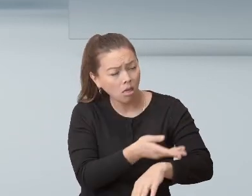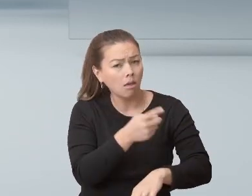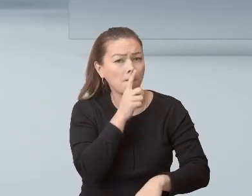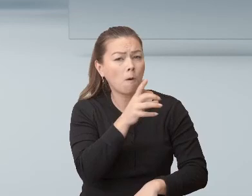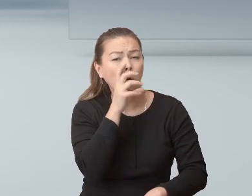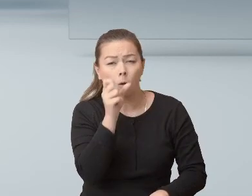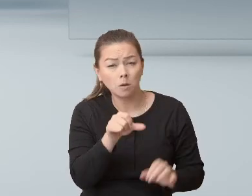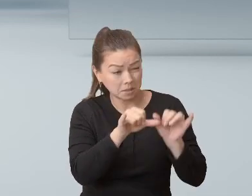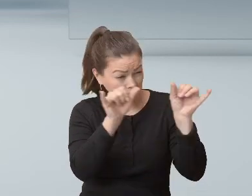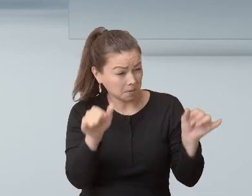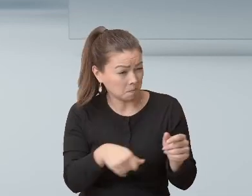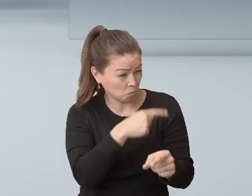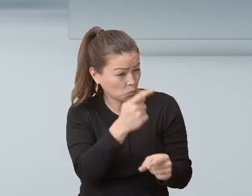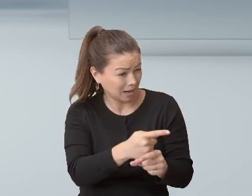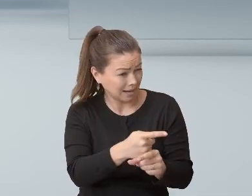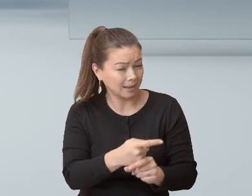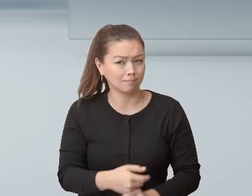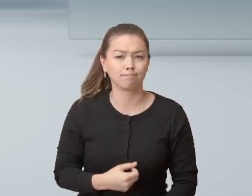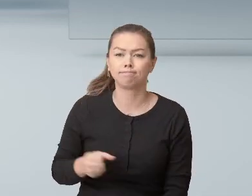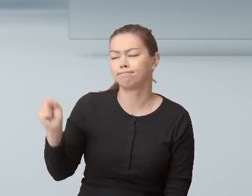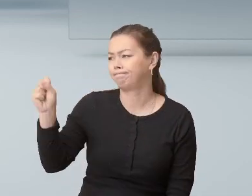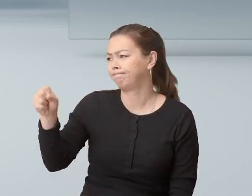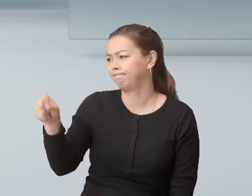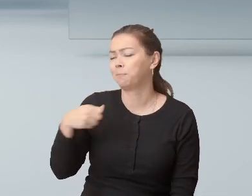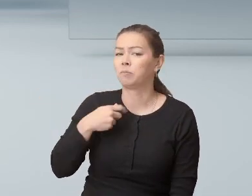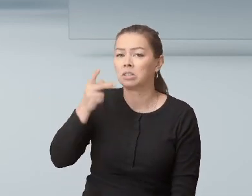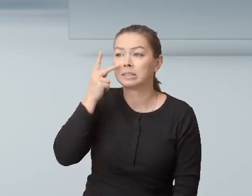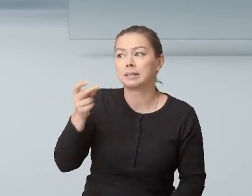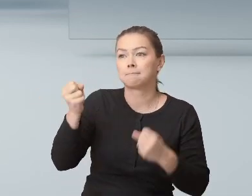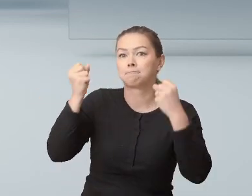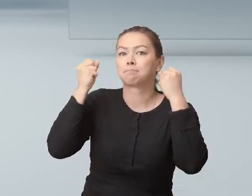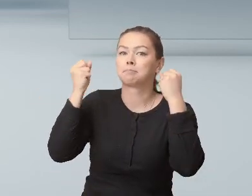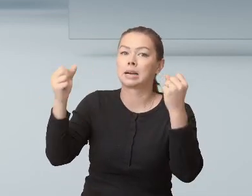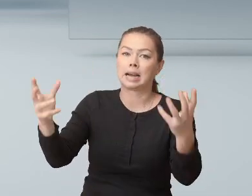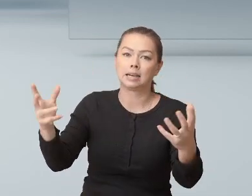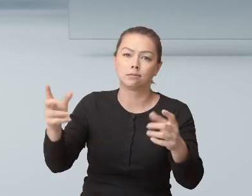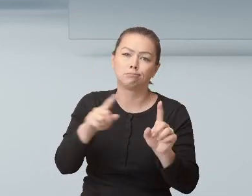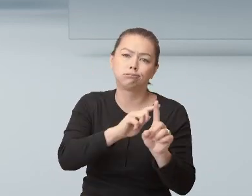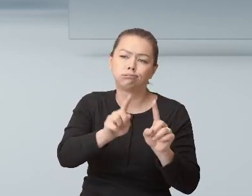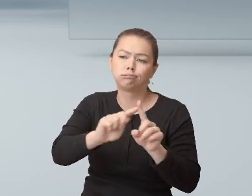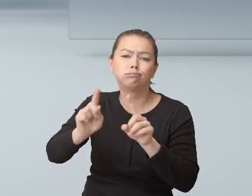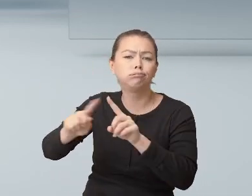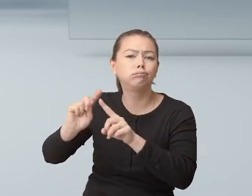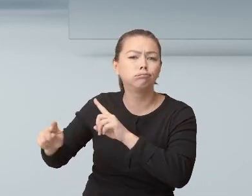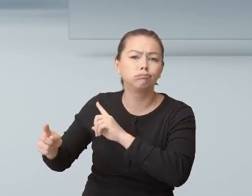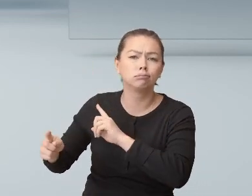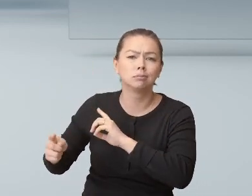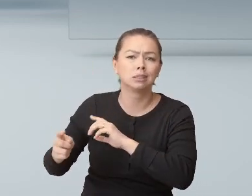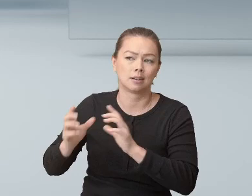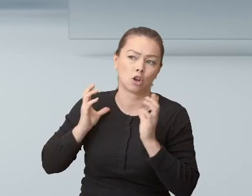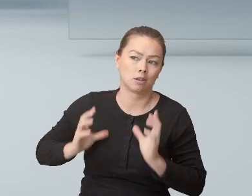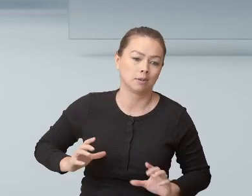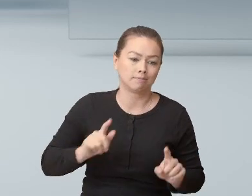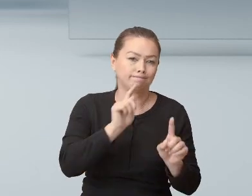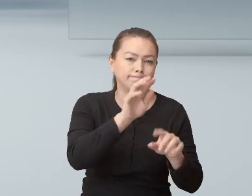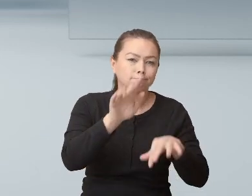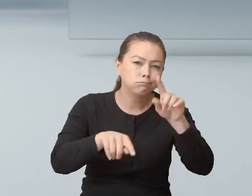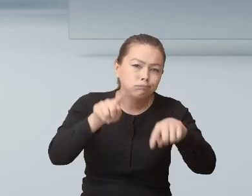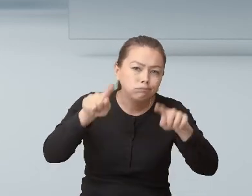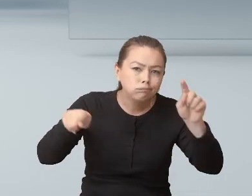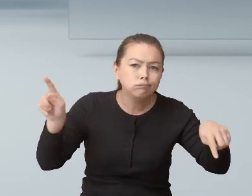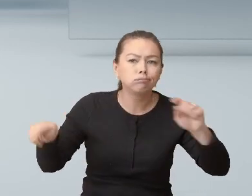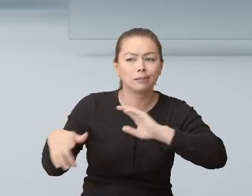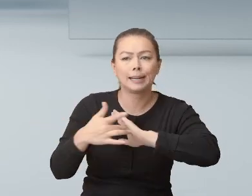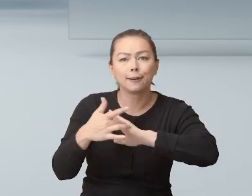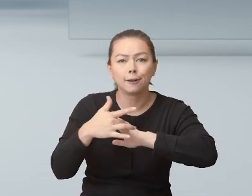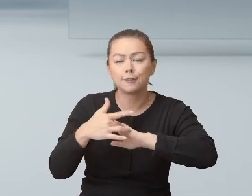Absolutely. We see a whole wider range of technology stacks at our customers that are often difficult to maintain, and they